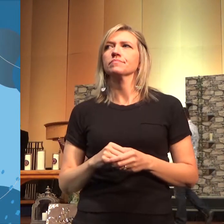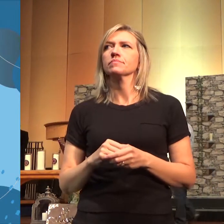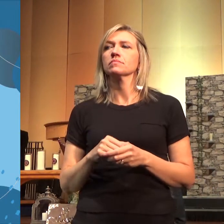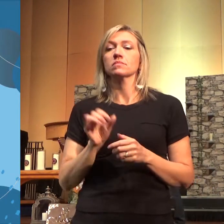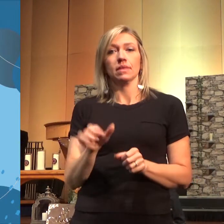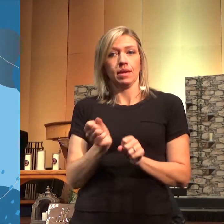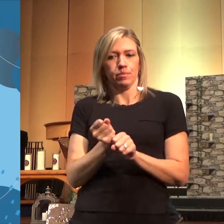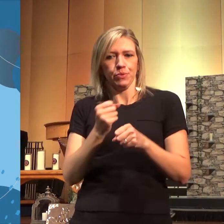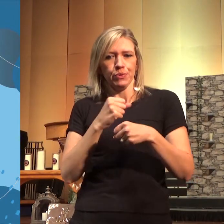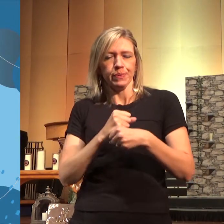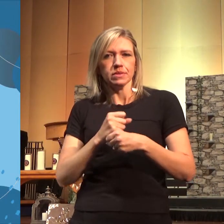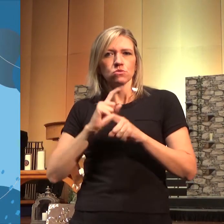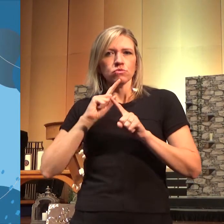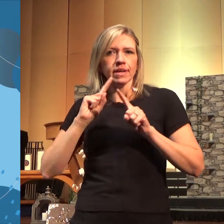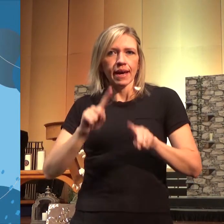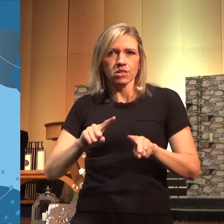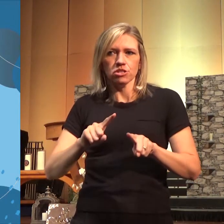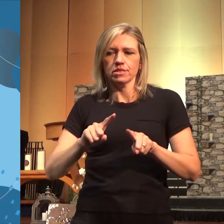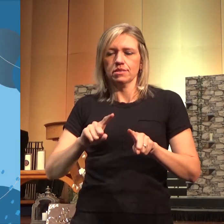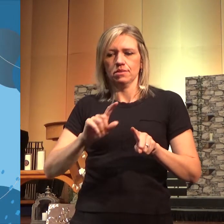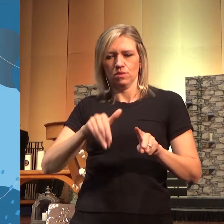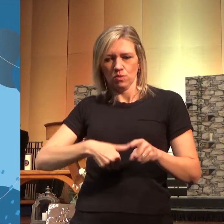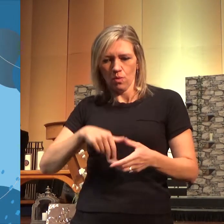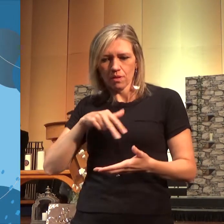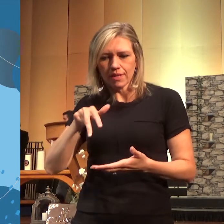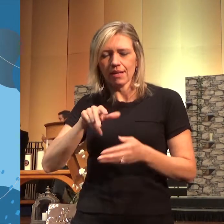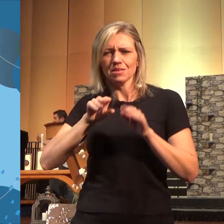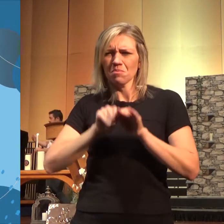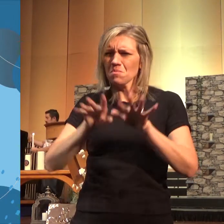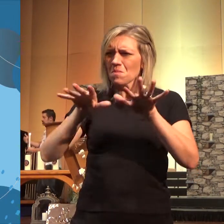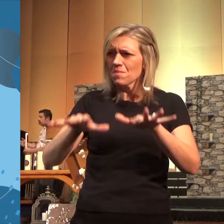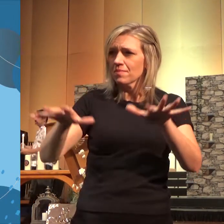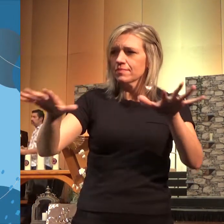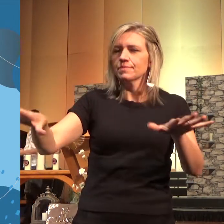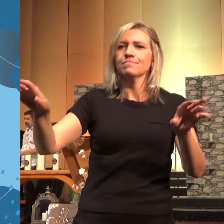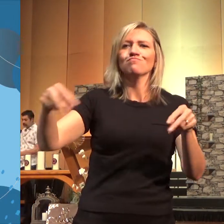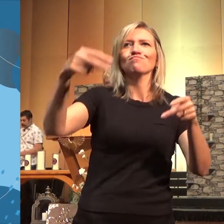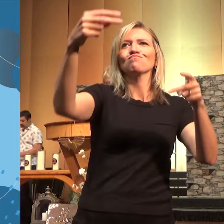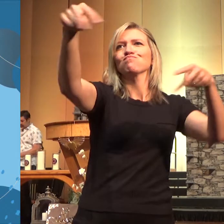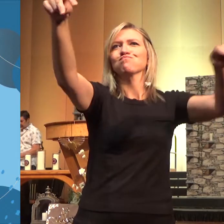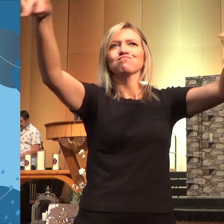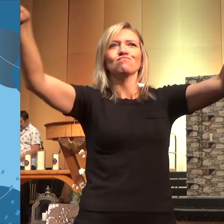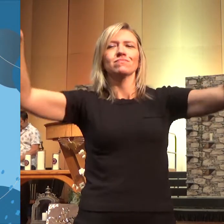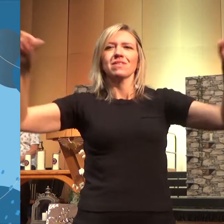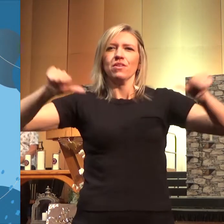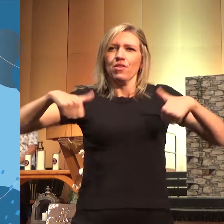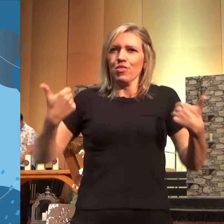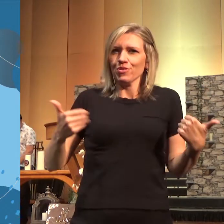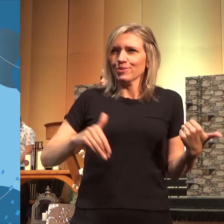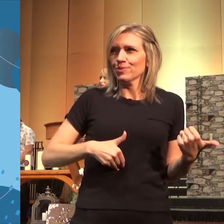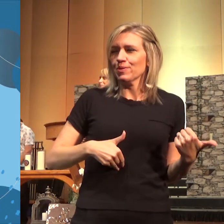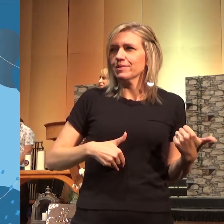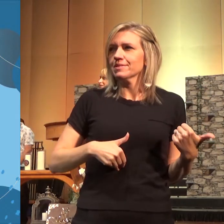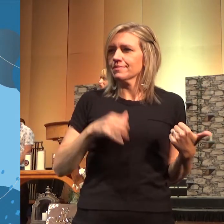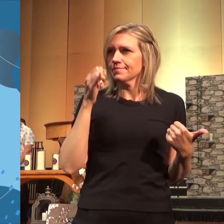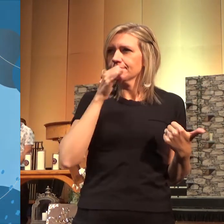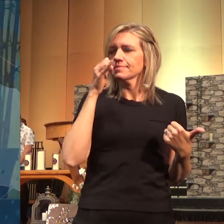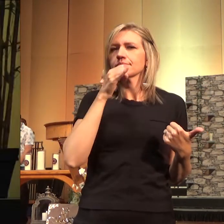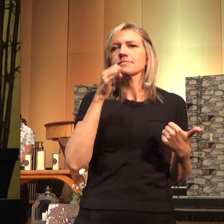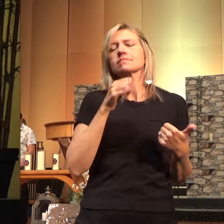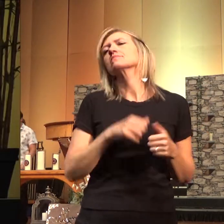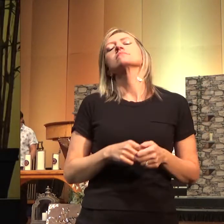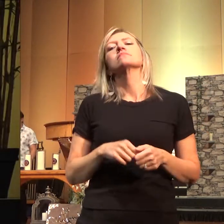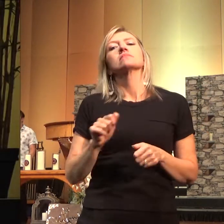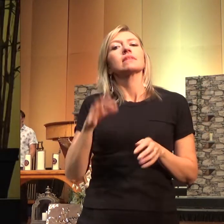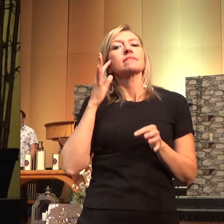And it produces its reaction, and that again will make other souls dance. Sufism